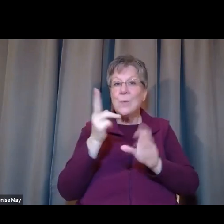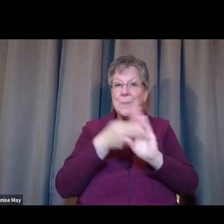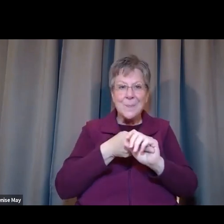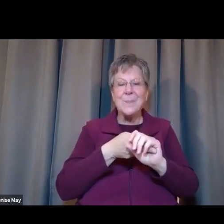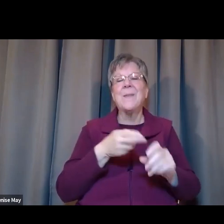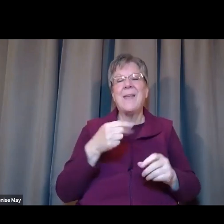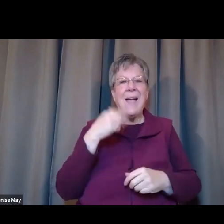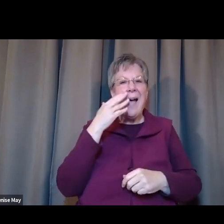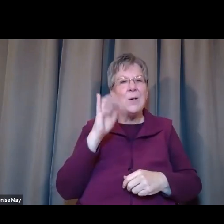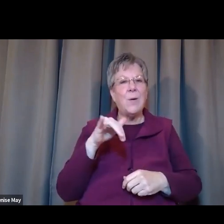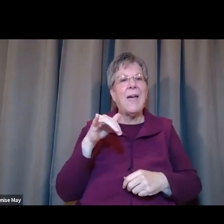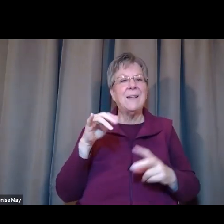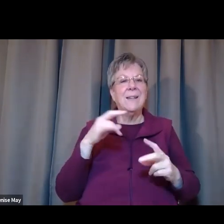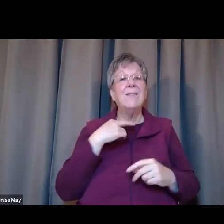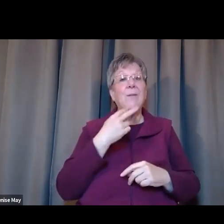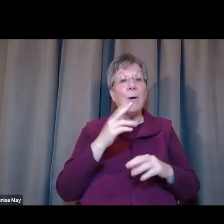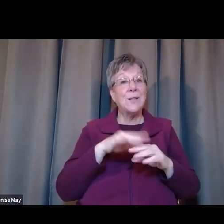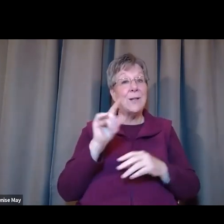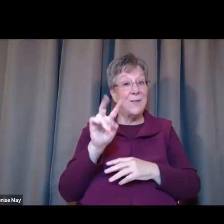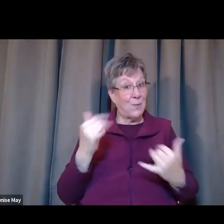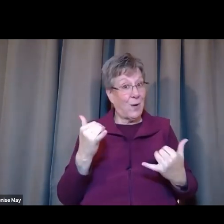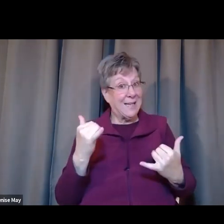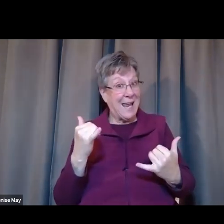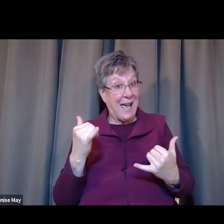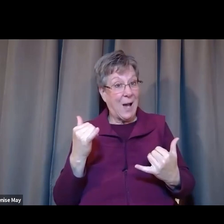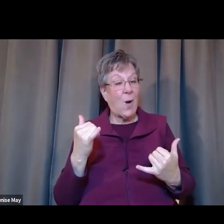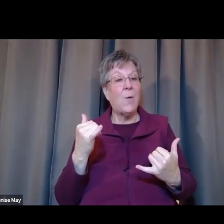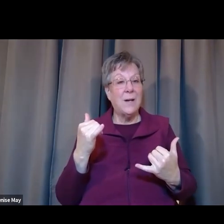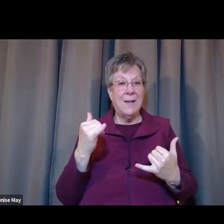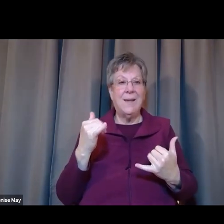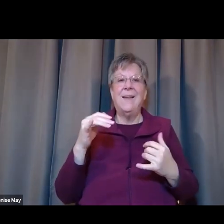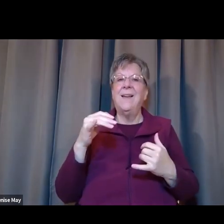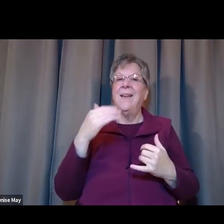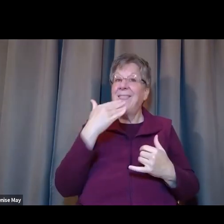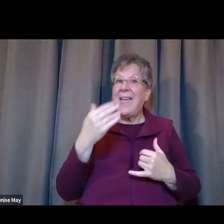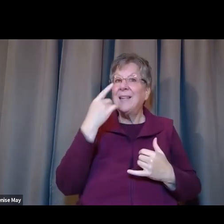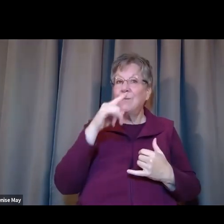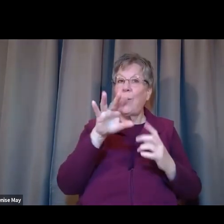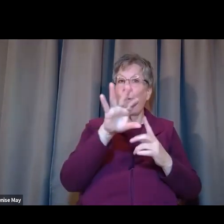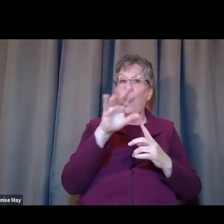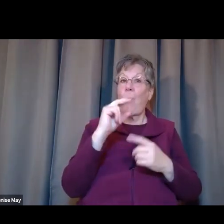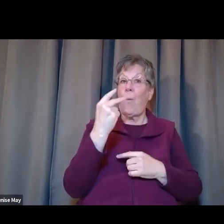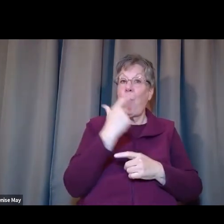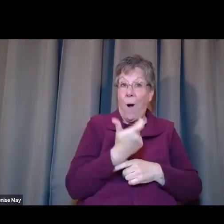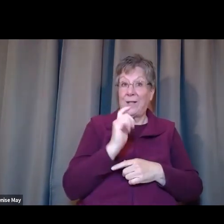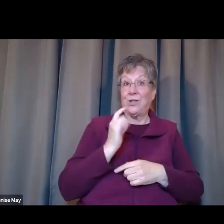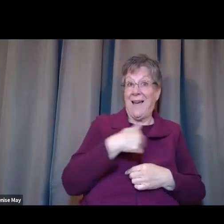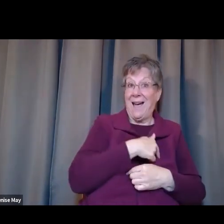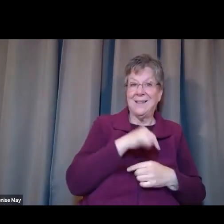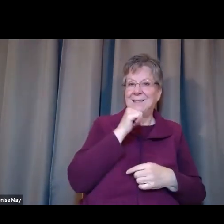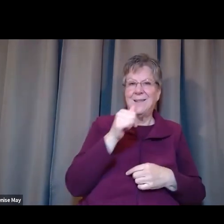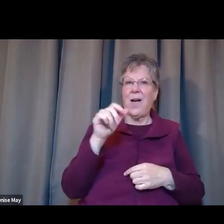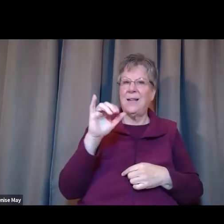I know that The Voice is on TV right now, so thanks for choosing us over Blake Shelton. It is very